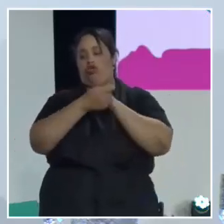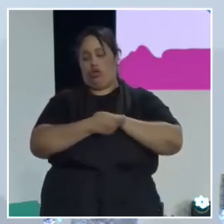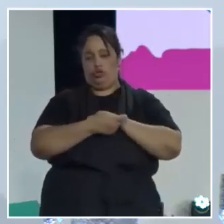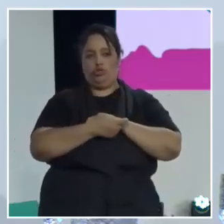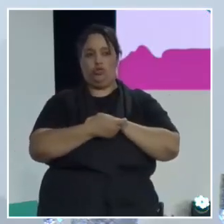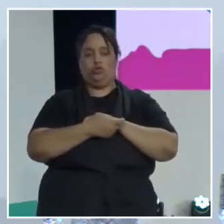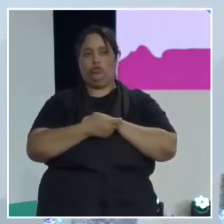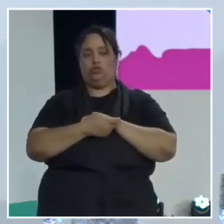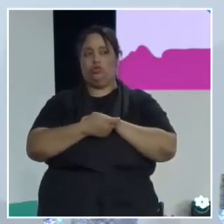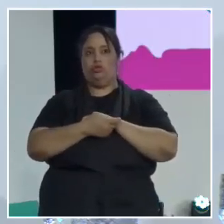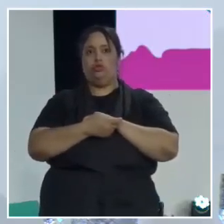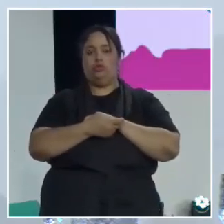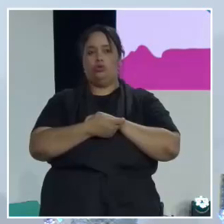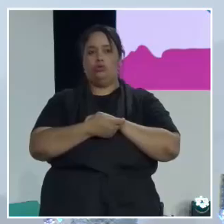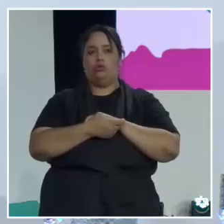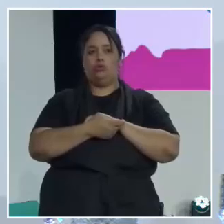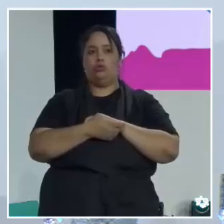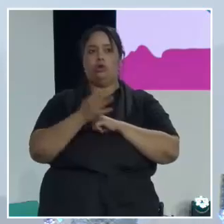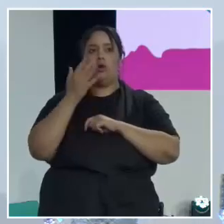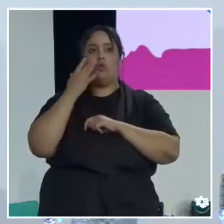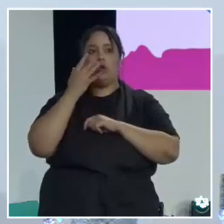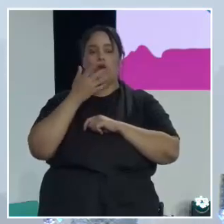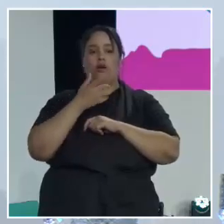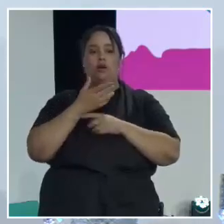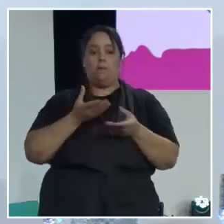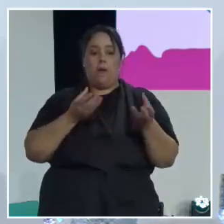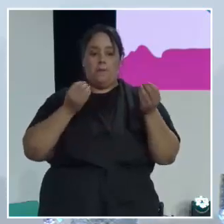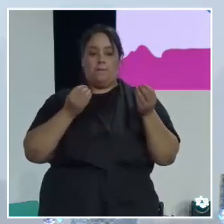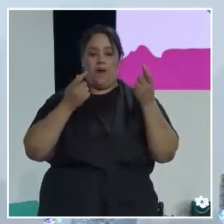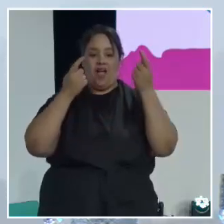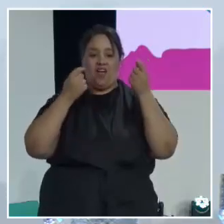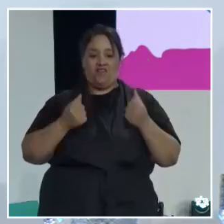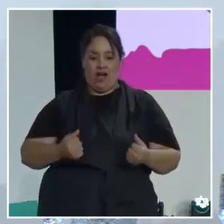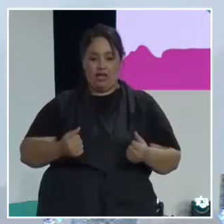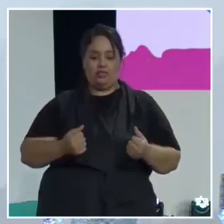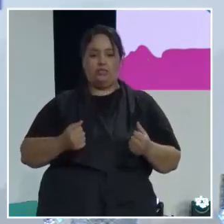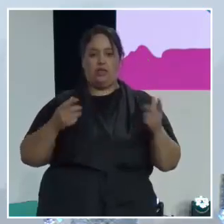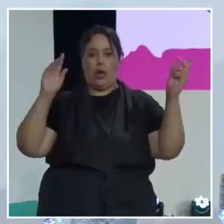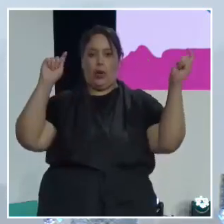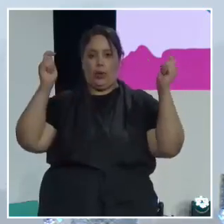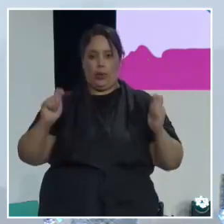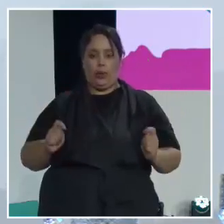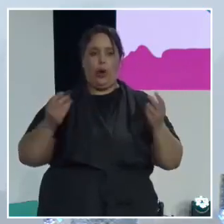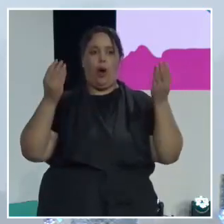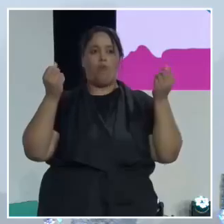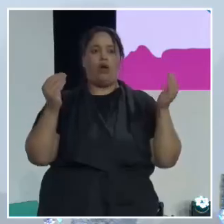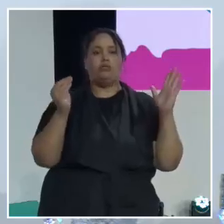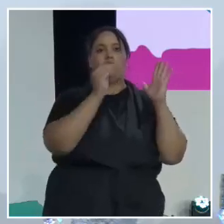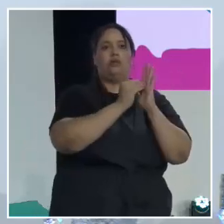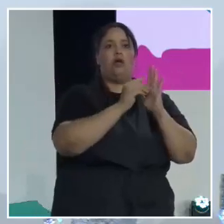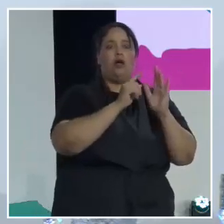that when you give a line of financing to a commercial bank, they tend to price it to their customers the same, they price their own